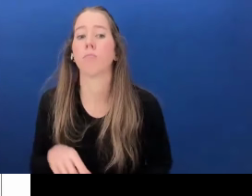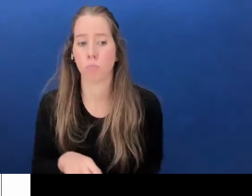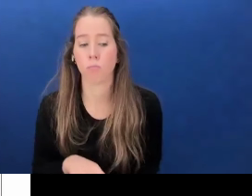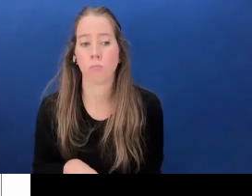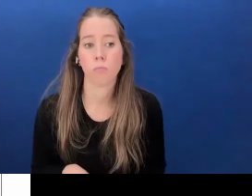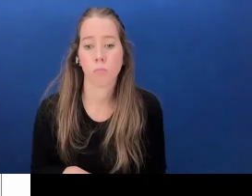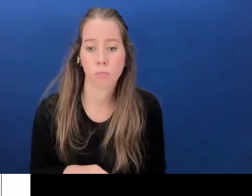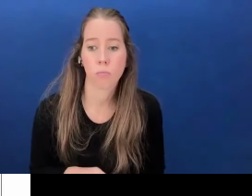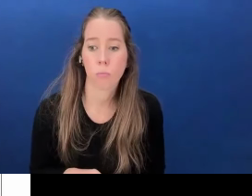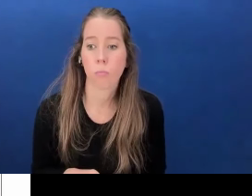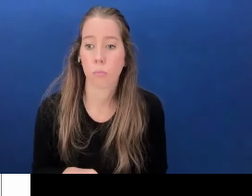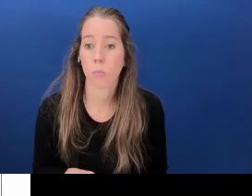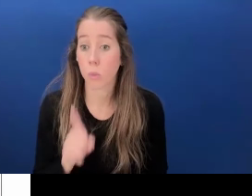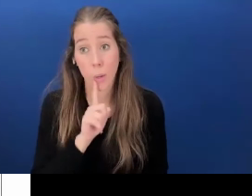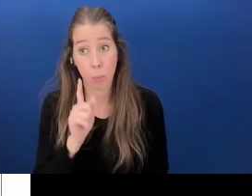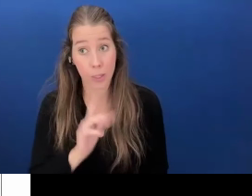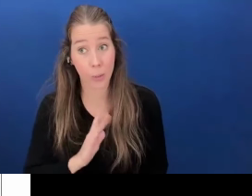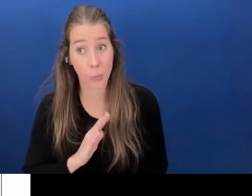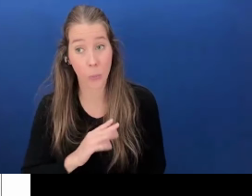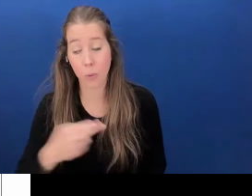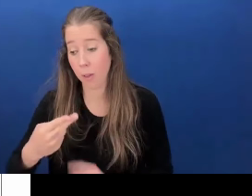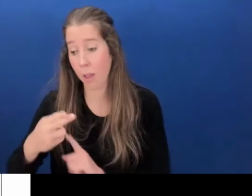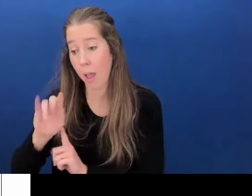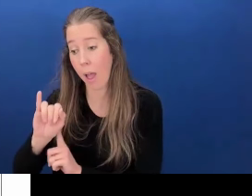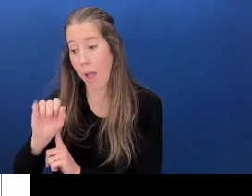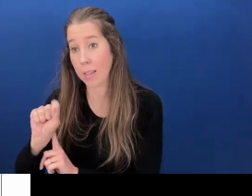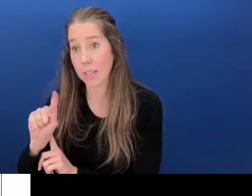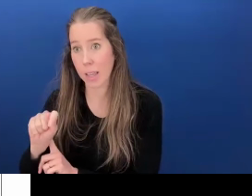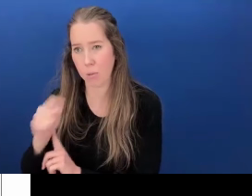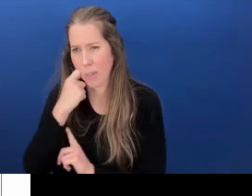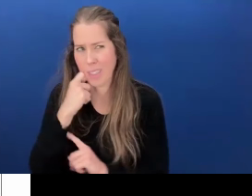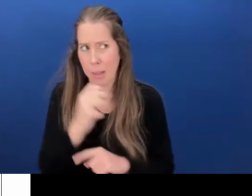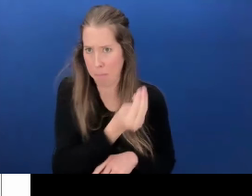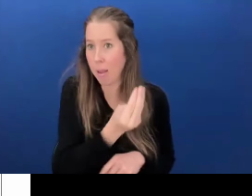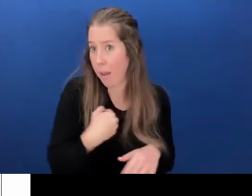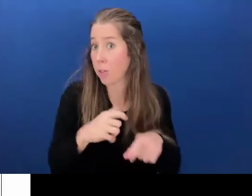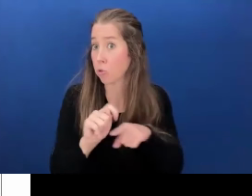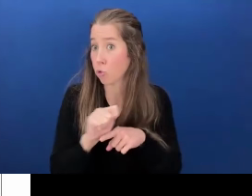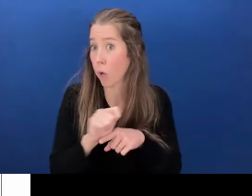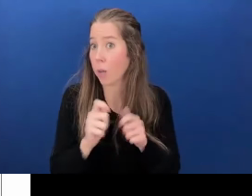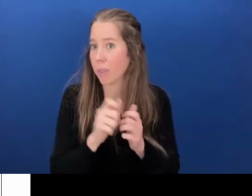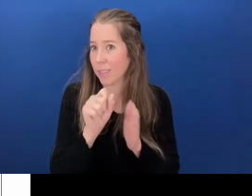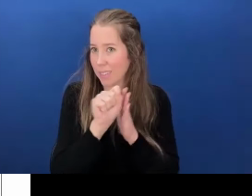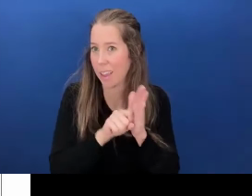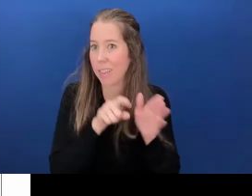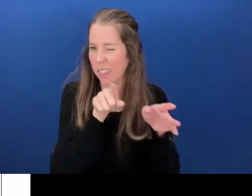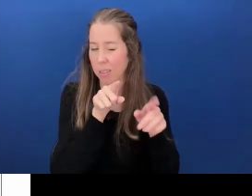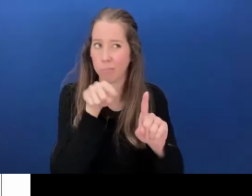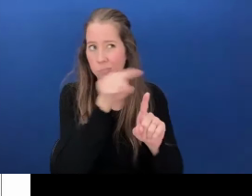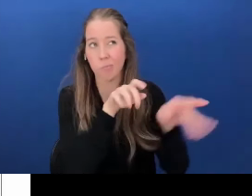So what's really cool about HiSET, and we actually just had a training on Monday with the state and they were telling us about it,